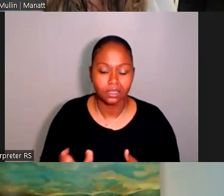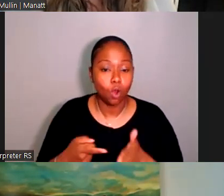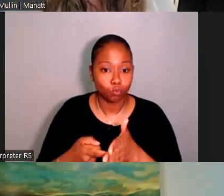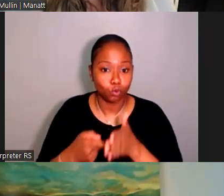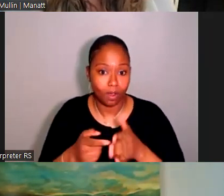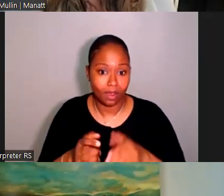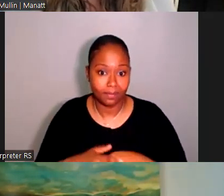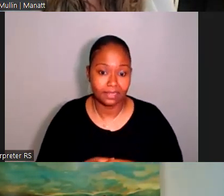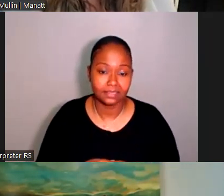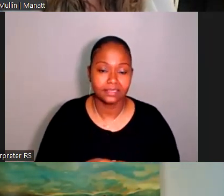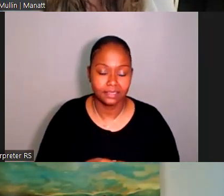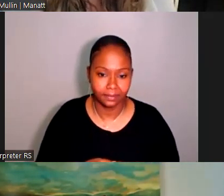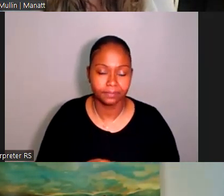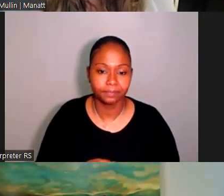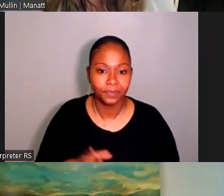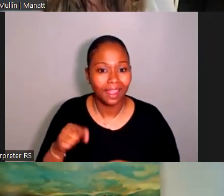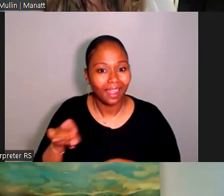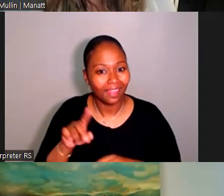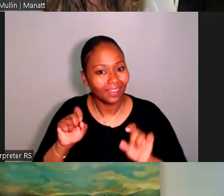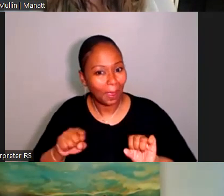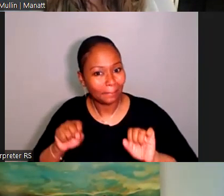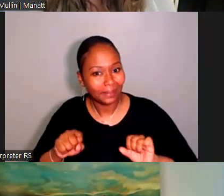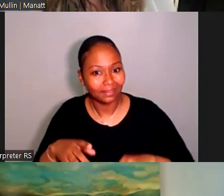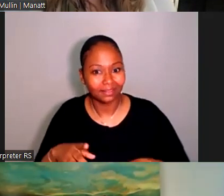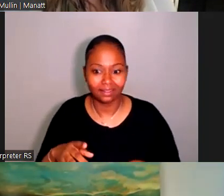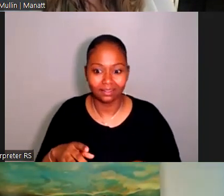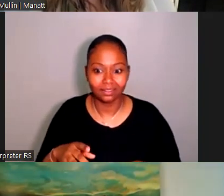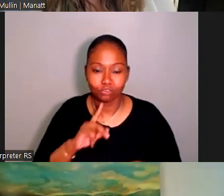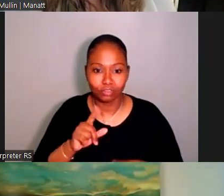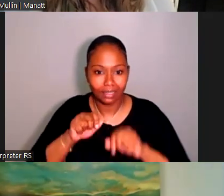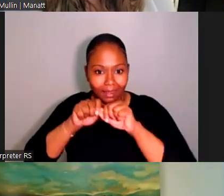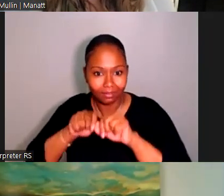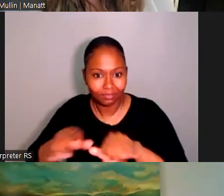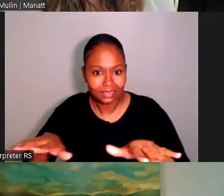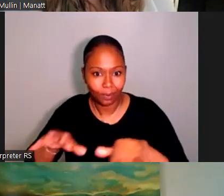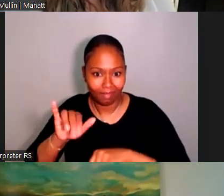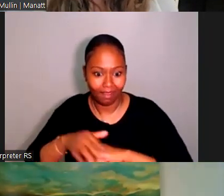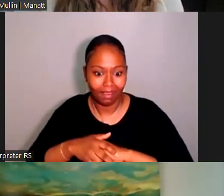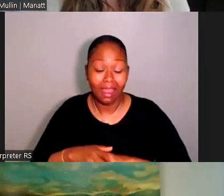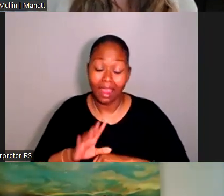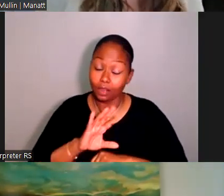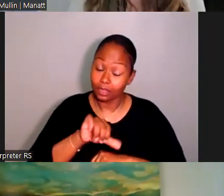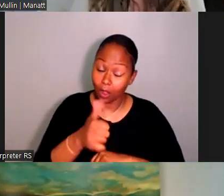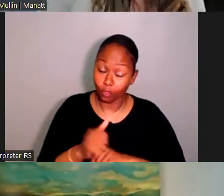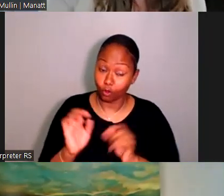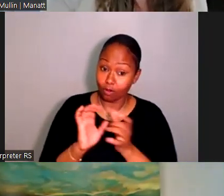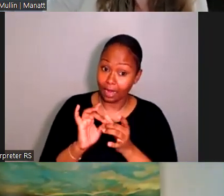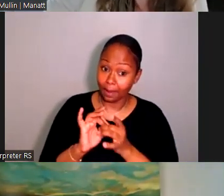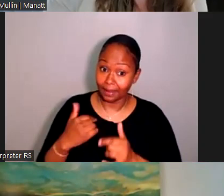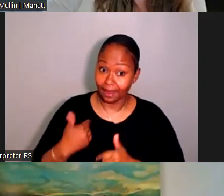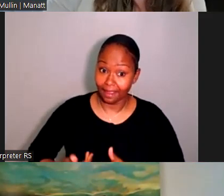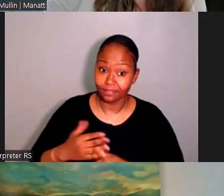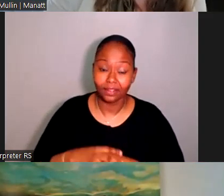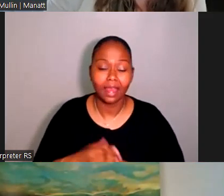requirements and the ability to get that out. The only other comment I have is I will say that, and I think this came